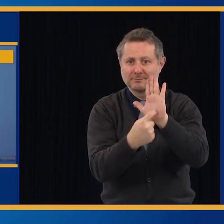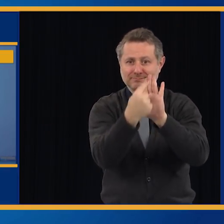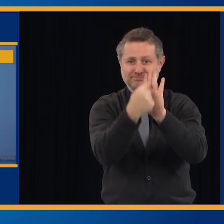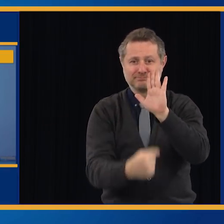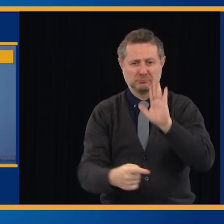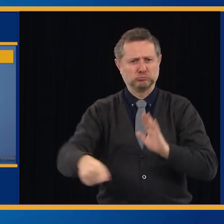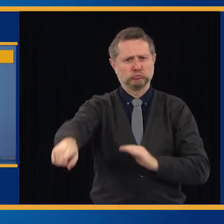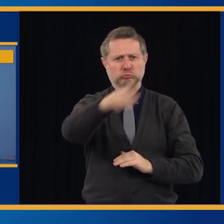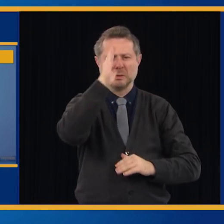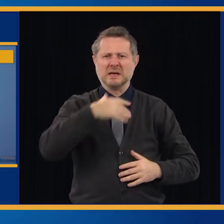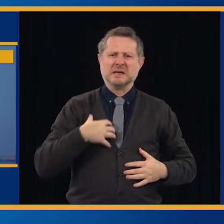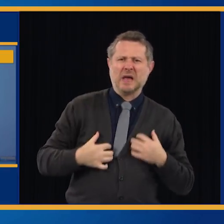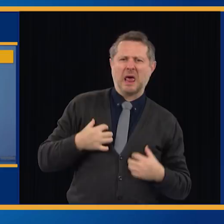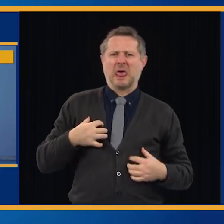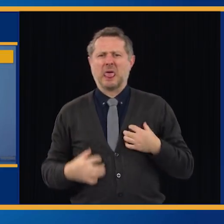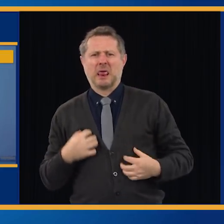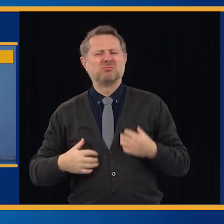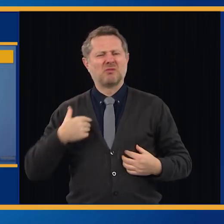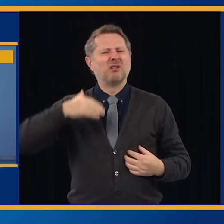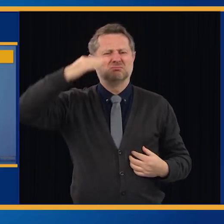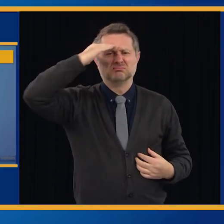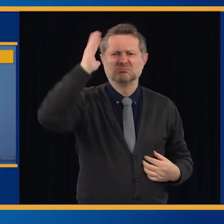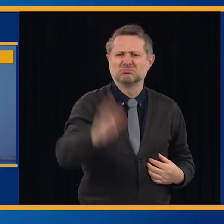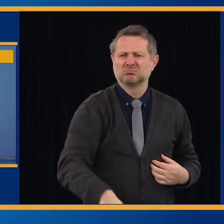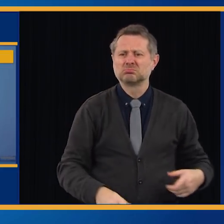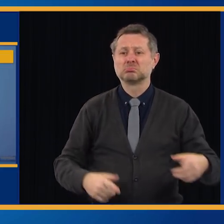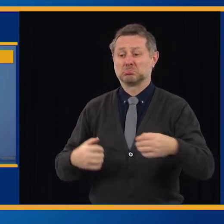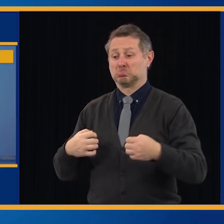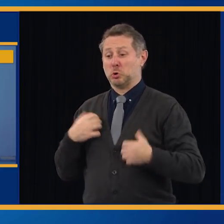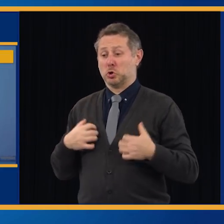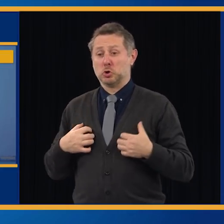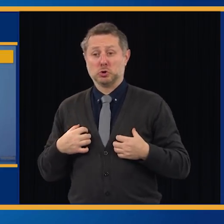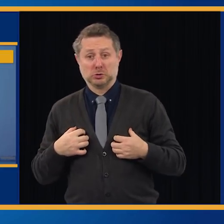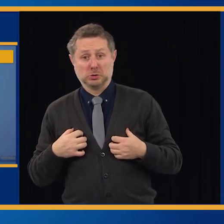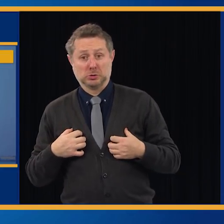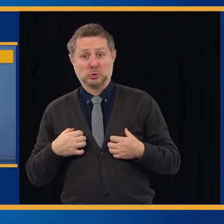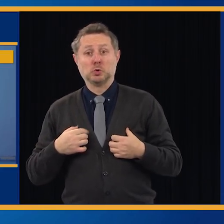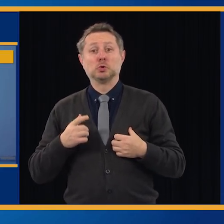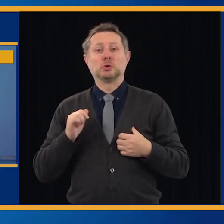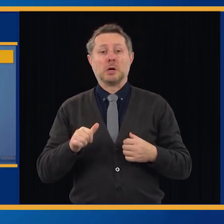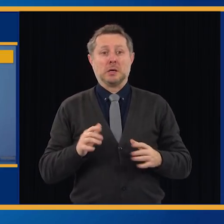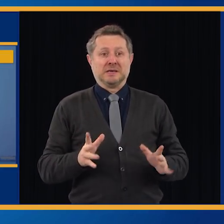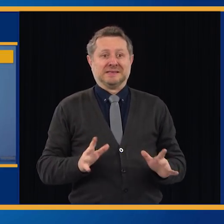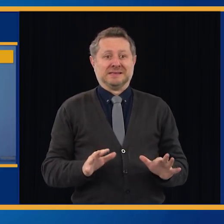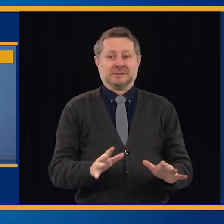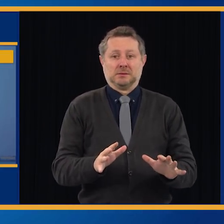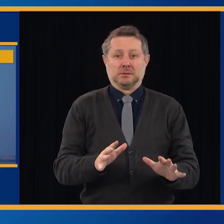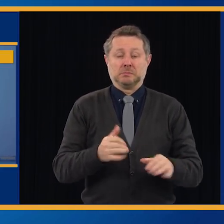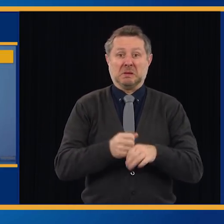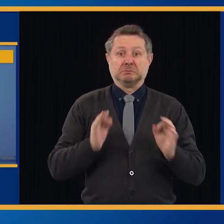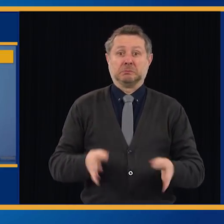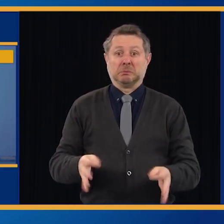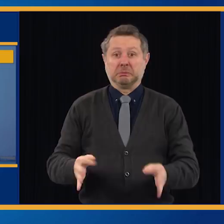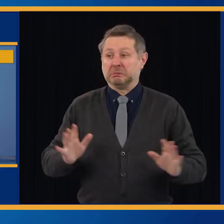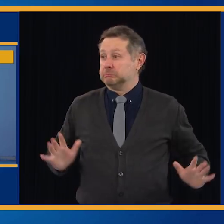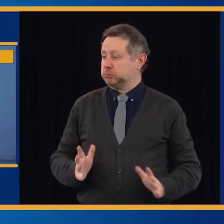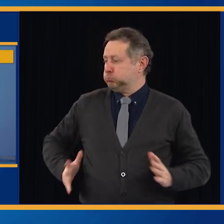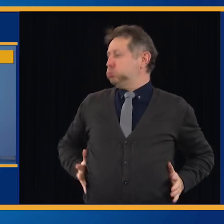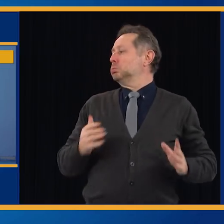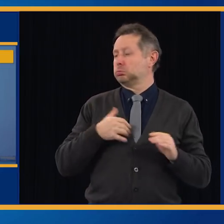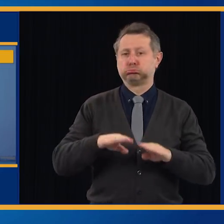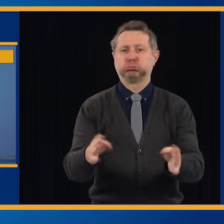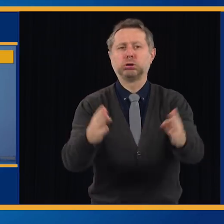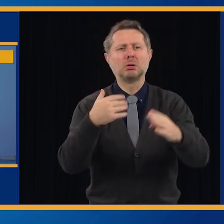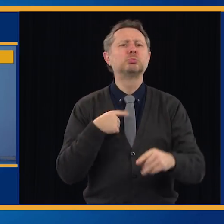feeling emotional, but emotions can't drive a reopening process, right? We're talking about